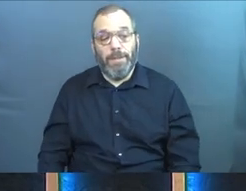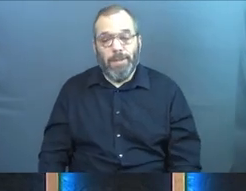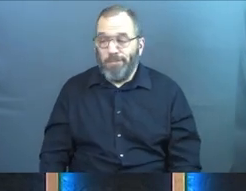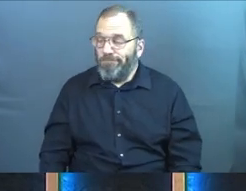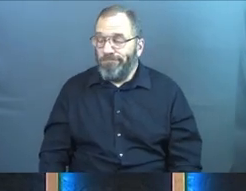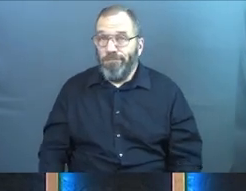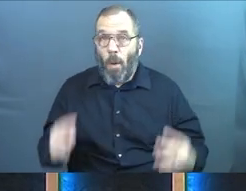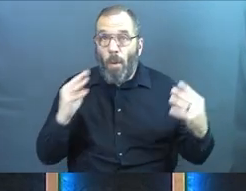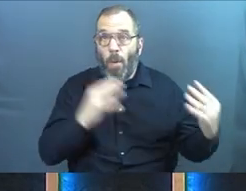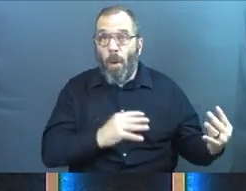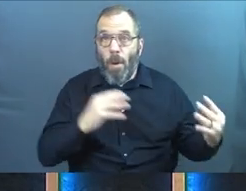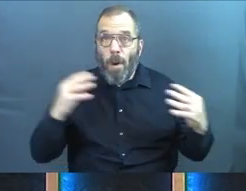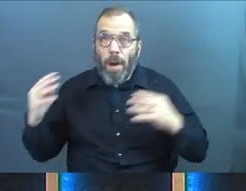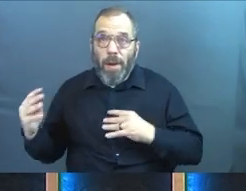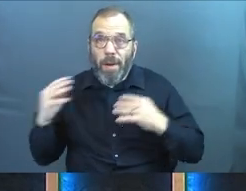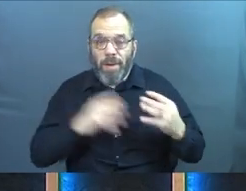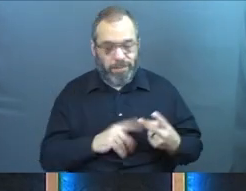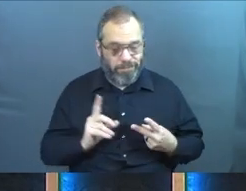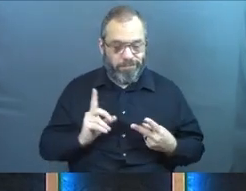War?